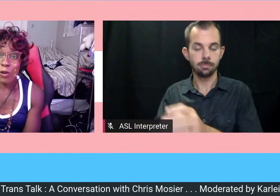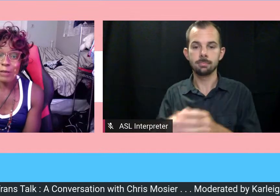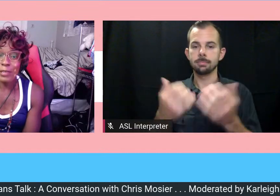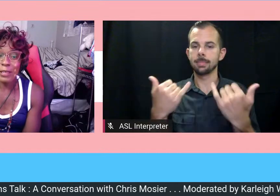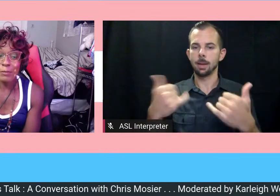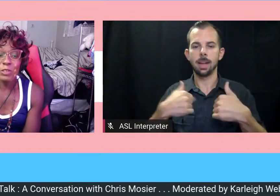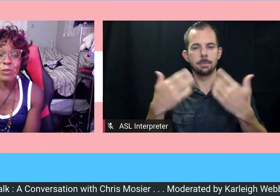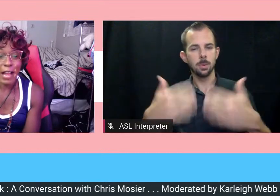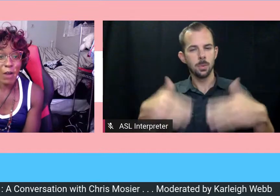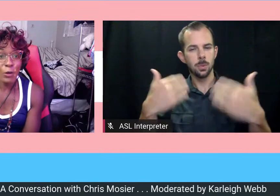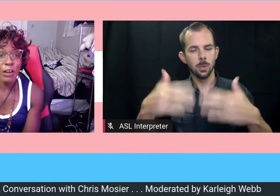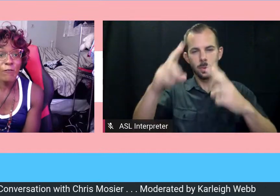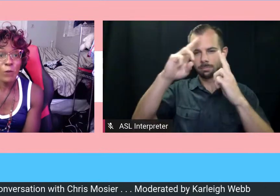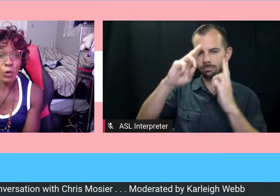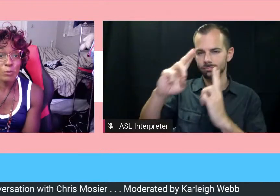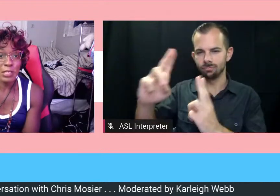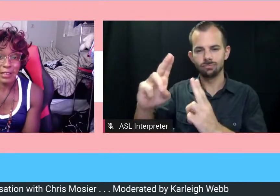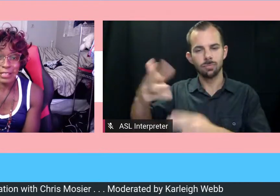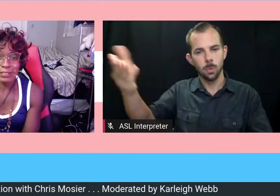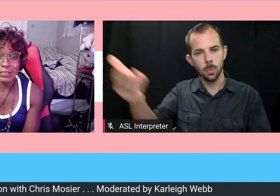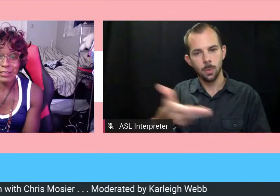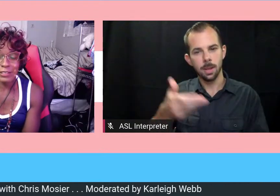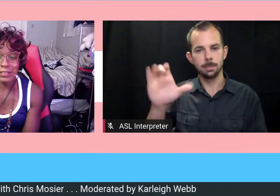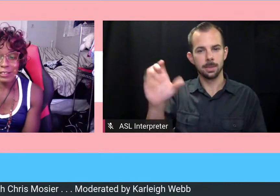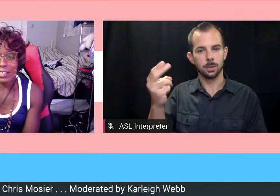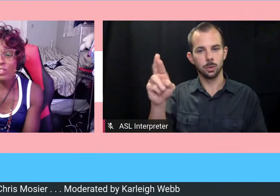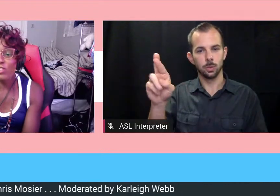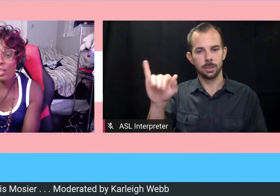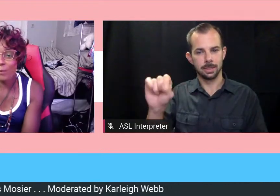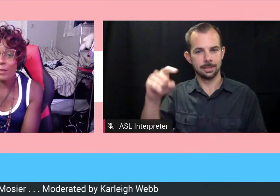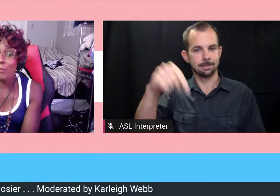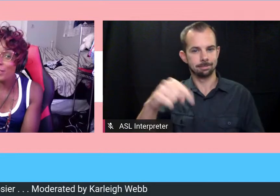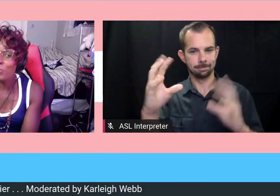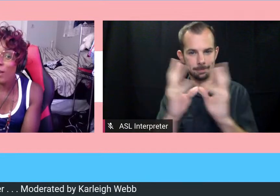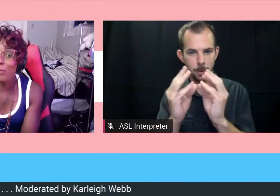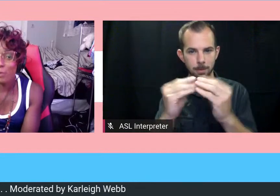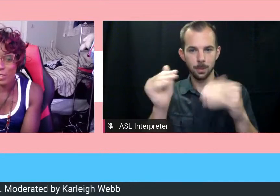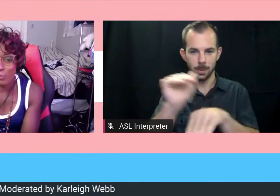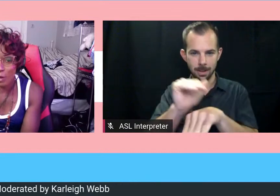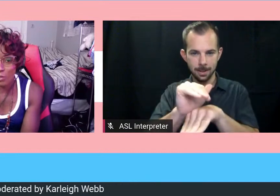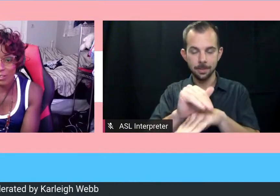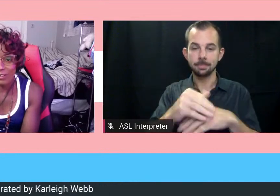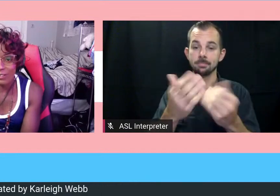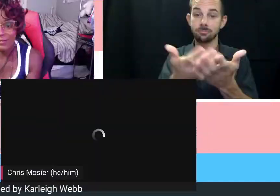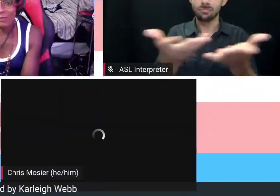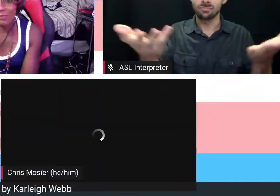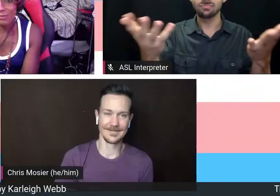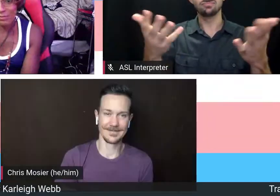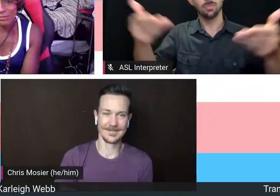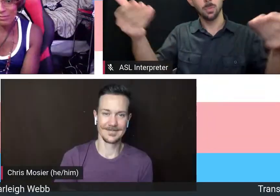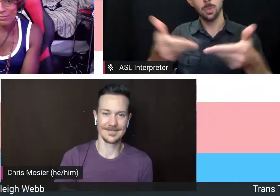to welcome him to our forum tonight. Ladies and gentlemen, please welcome Chris Mosier.